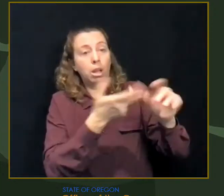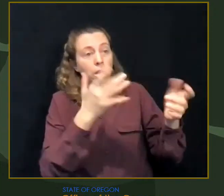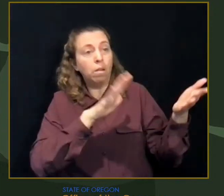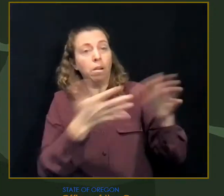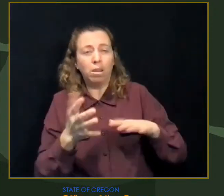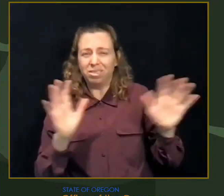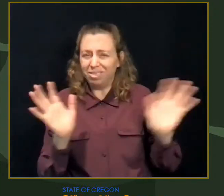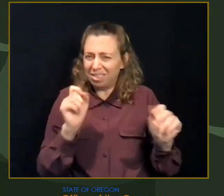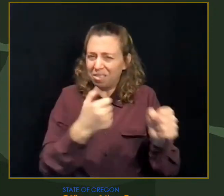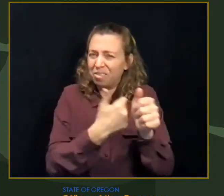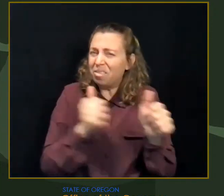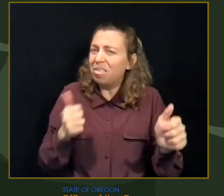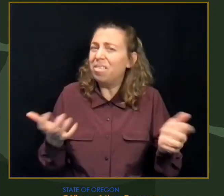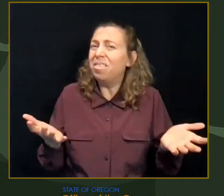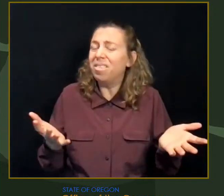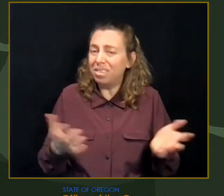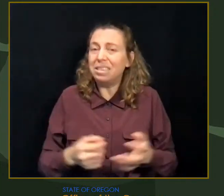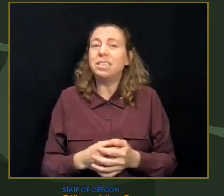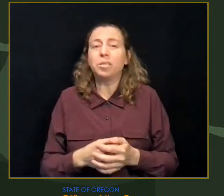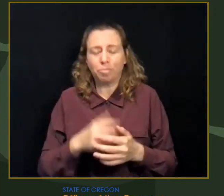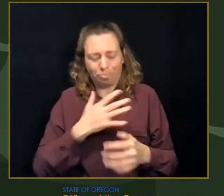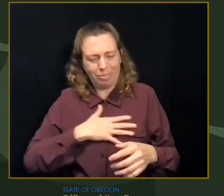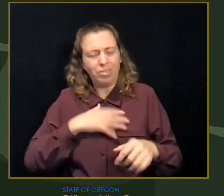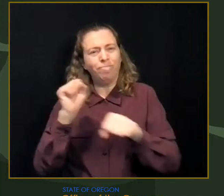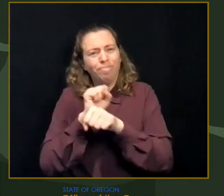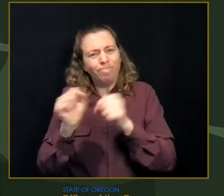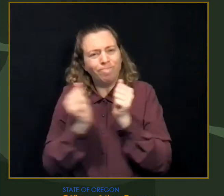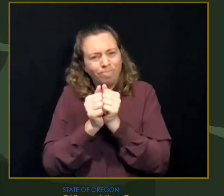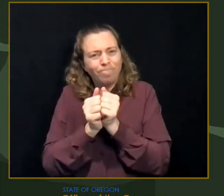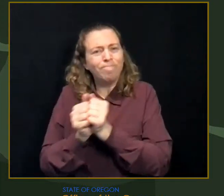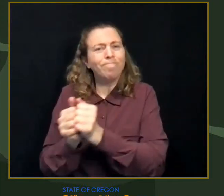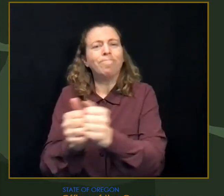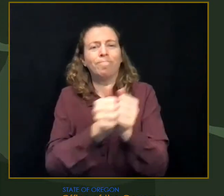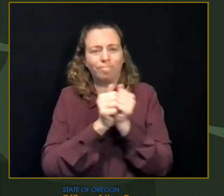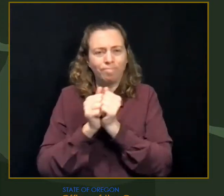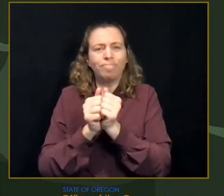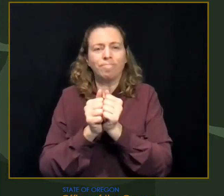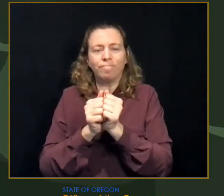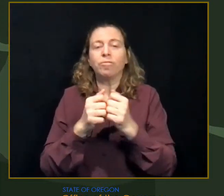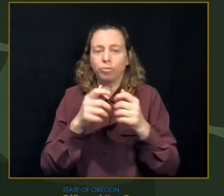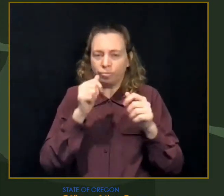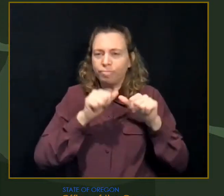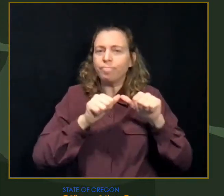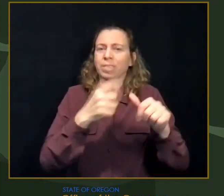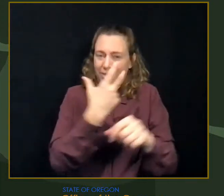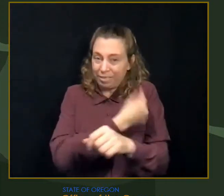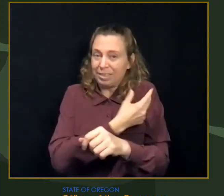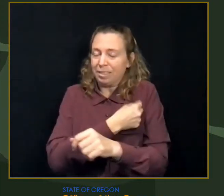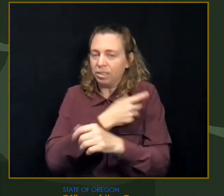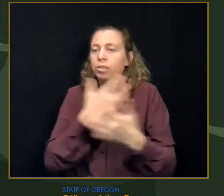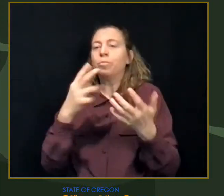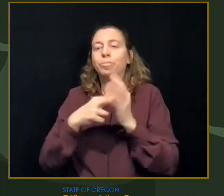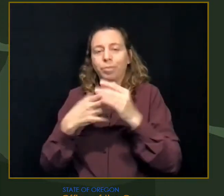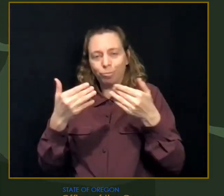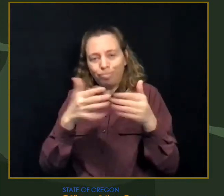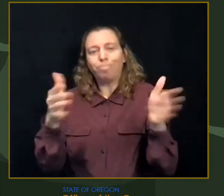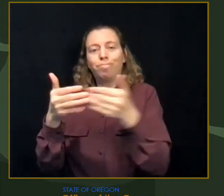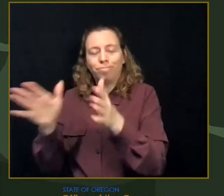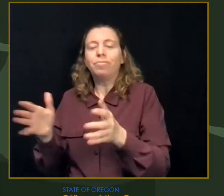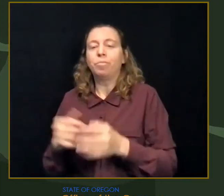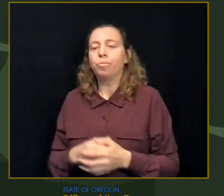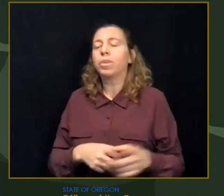together to get vaccinated, the more quickly we can reopen. Thank you. Thanks,